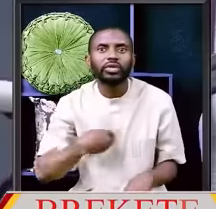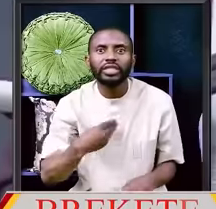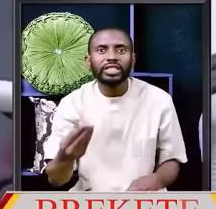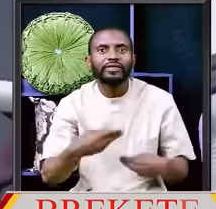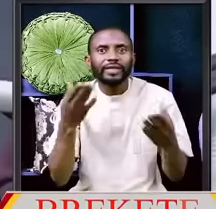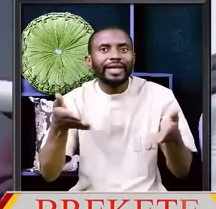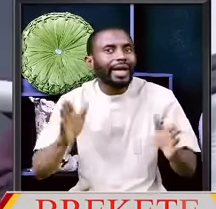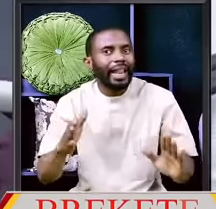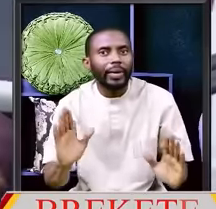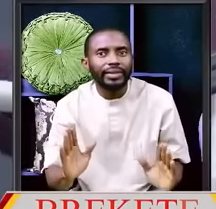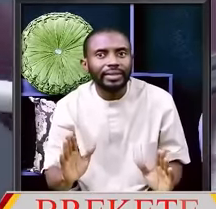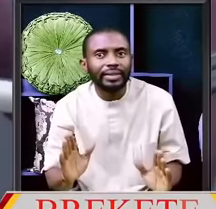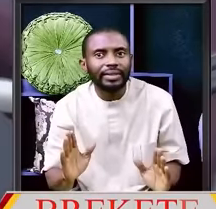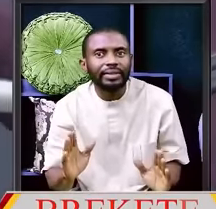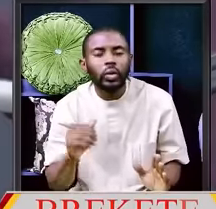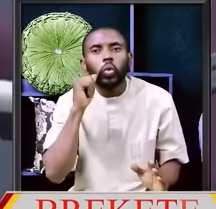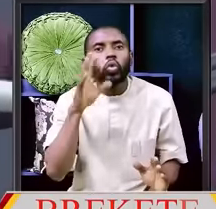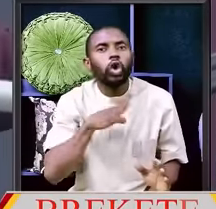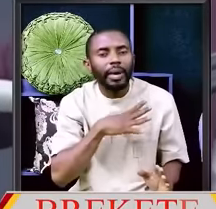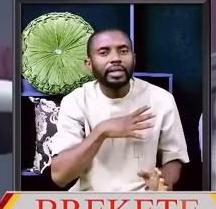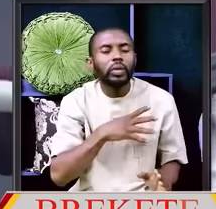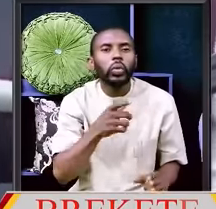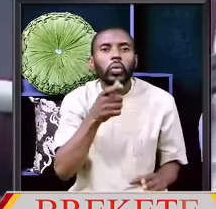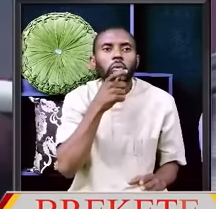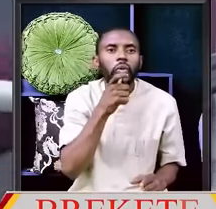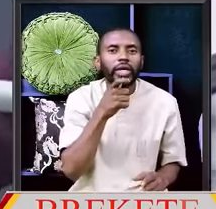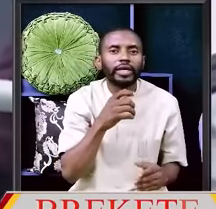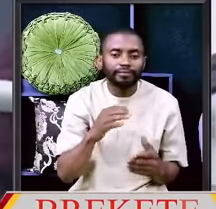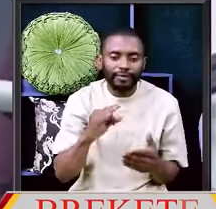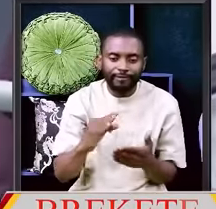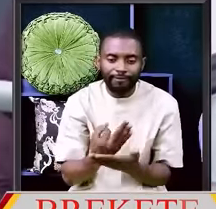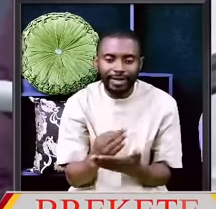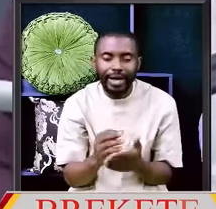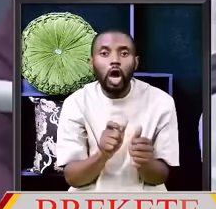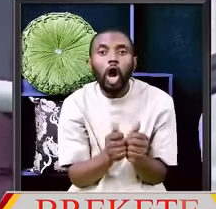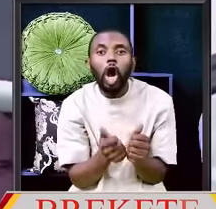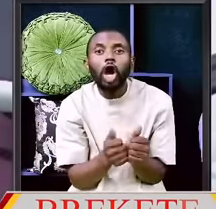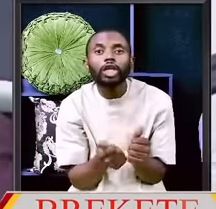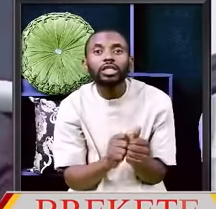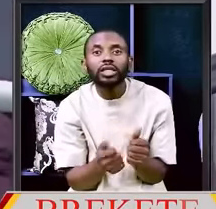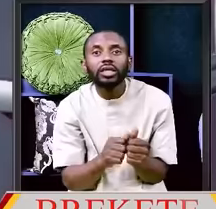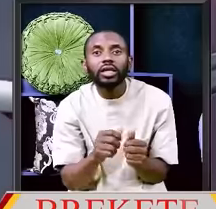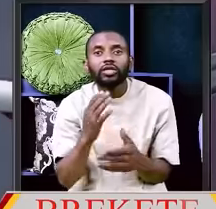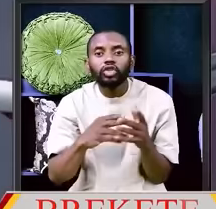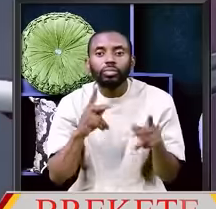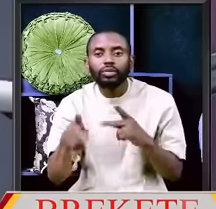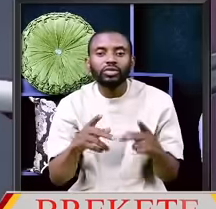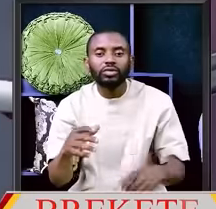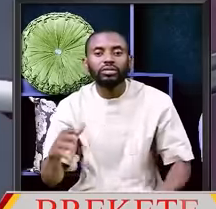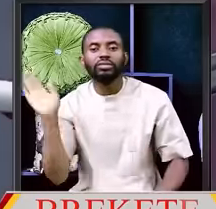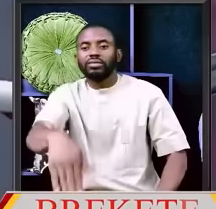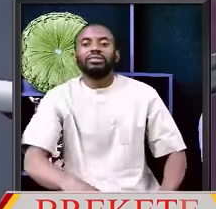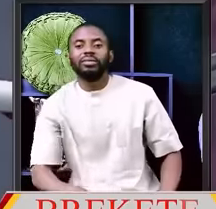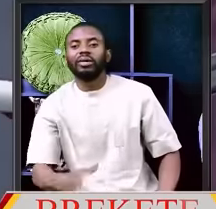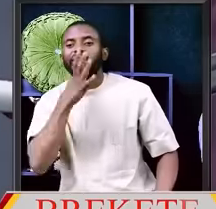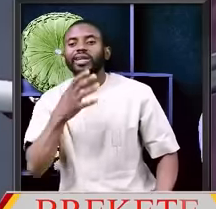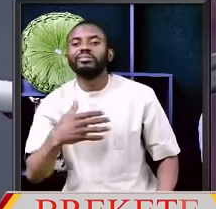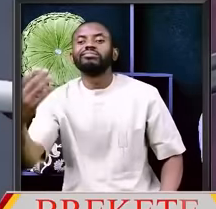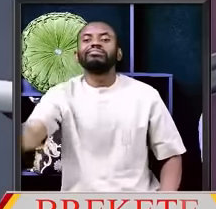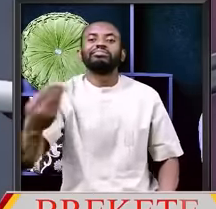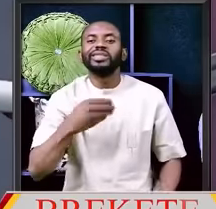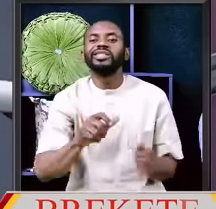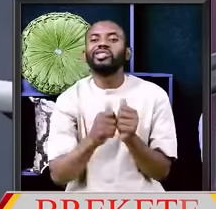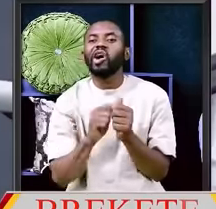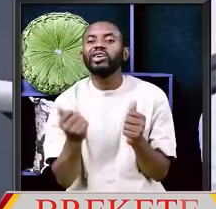any allowance. Now, women where they roast corn, the police some go intimidate, madam, bring this